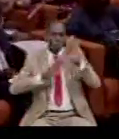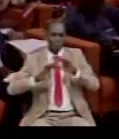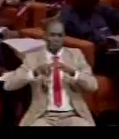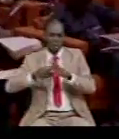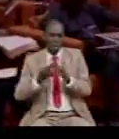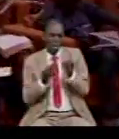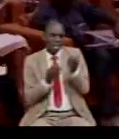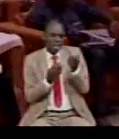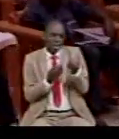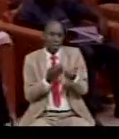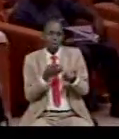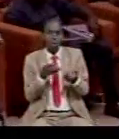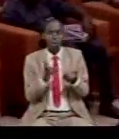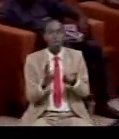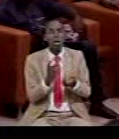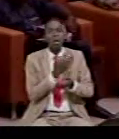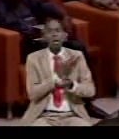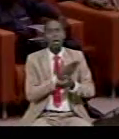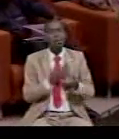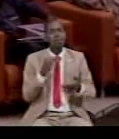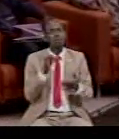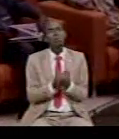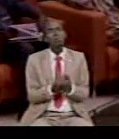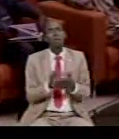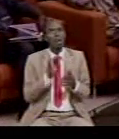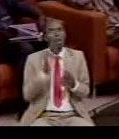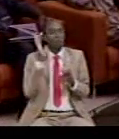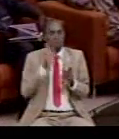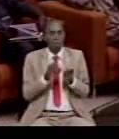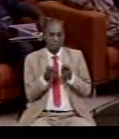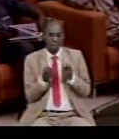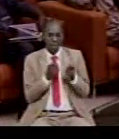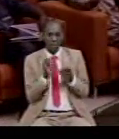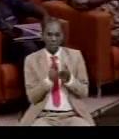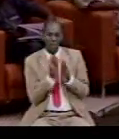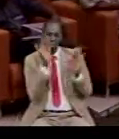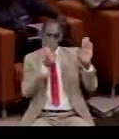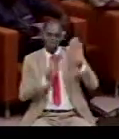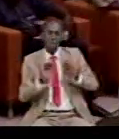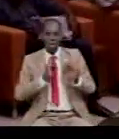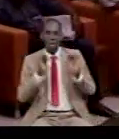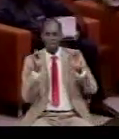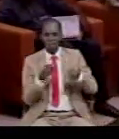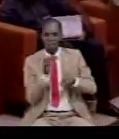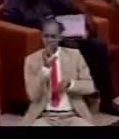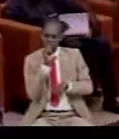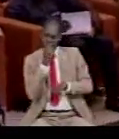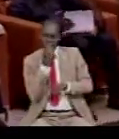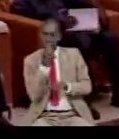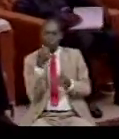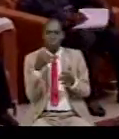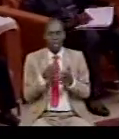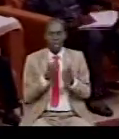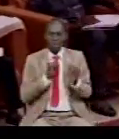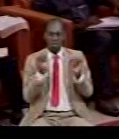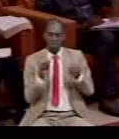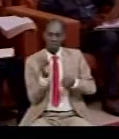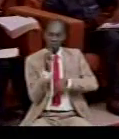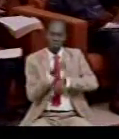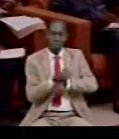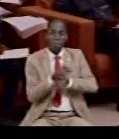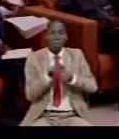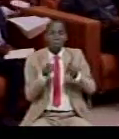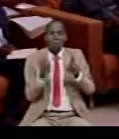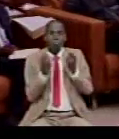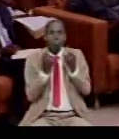little way, and you said, I'll manage that, I'll tolerate that, I'll overcome that, and the thing was